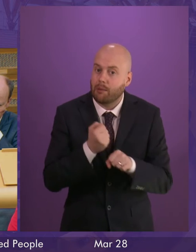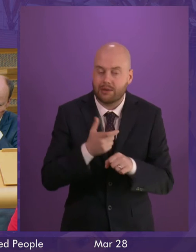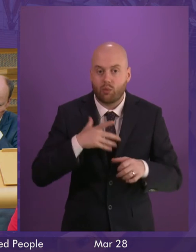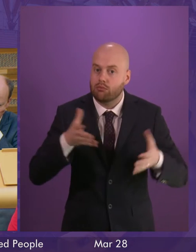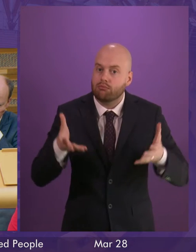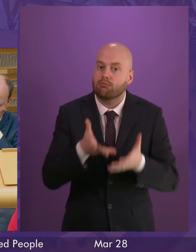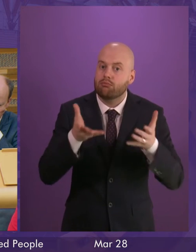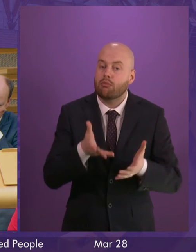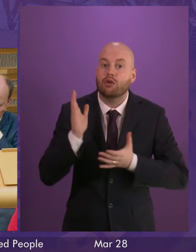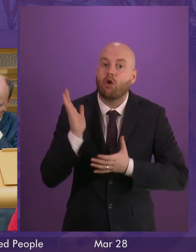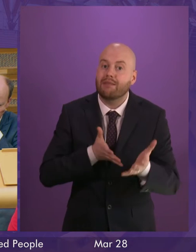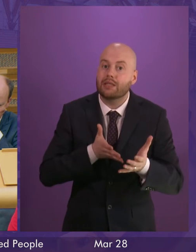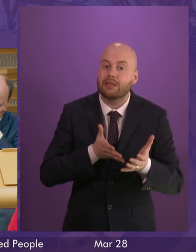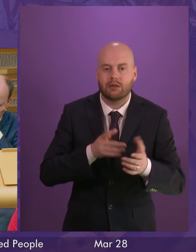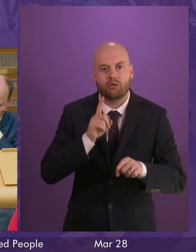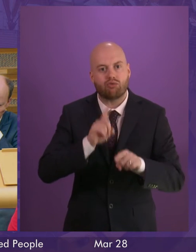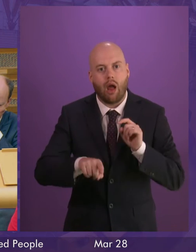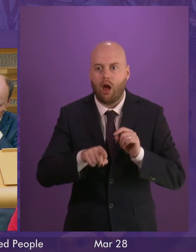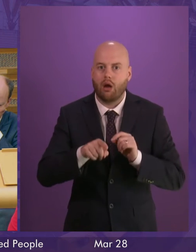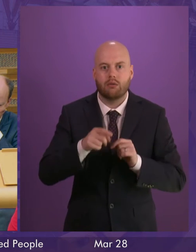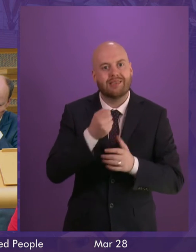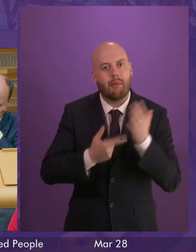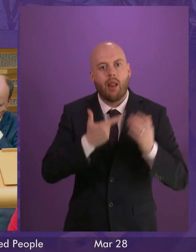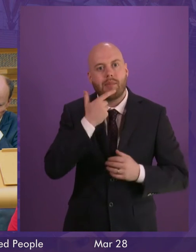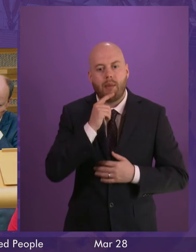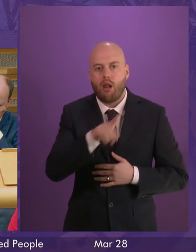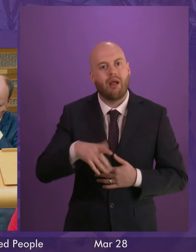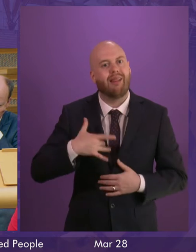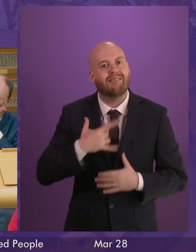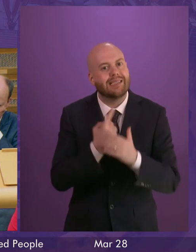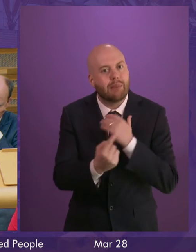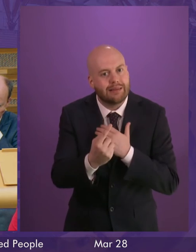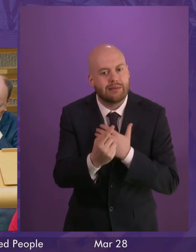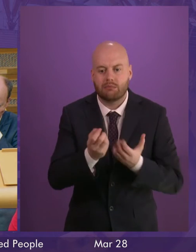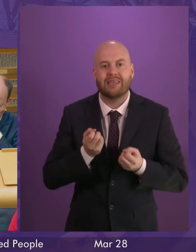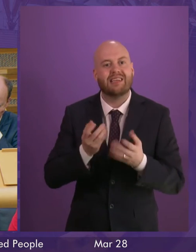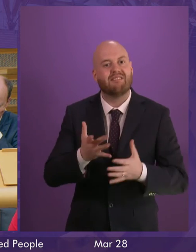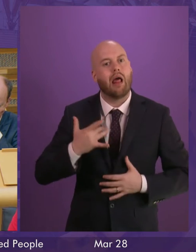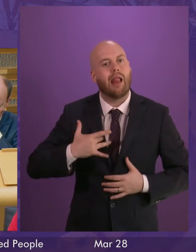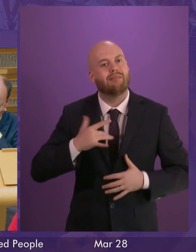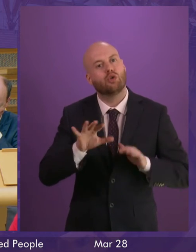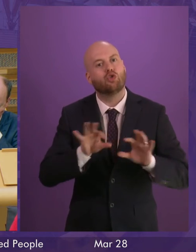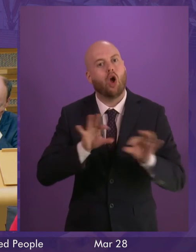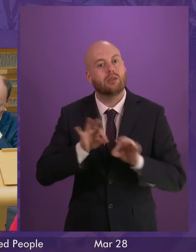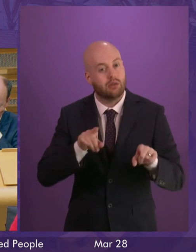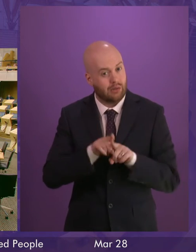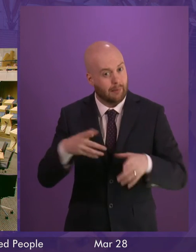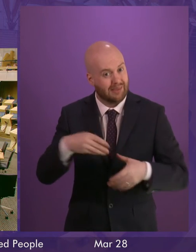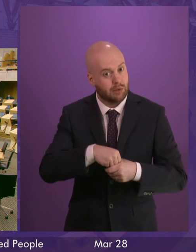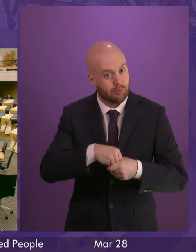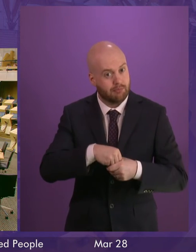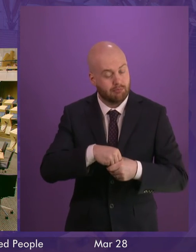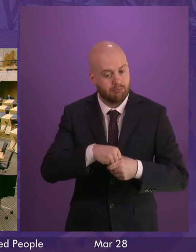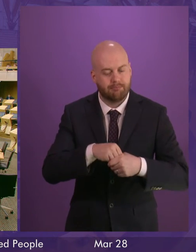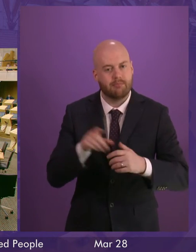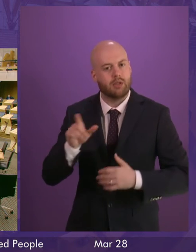independent living, meets needs, neighbour life choices, opportunities and participation, certainly. Alec Cole Hamilton.